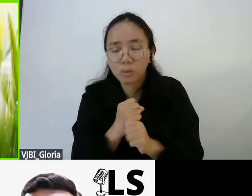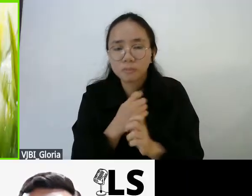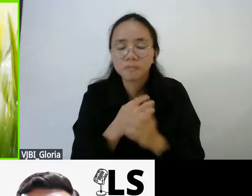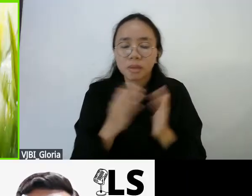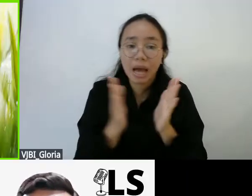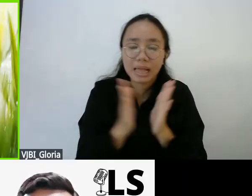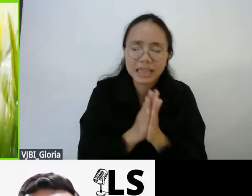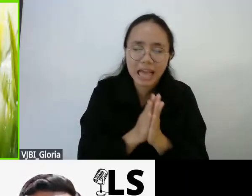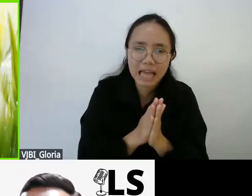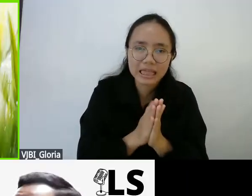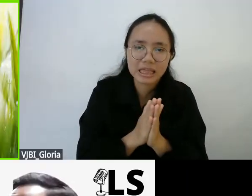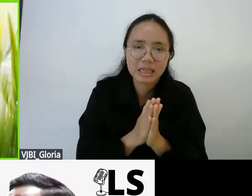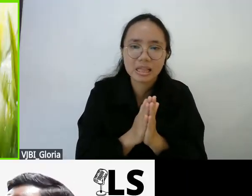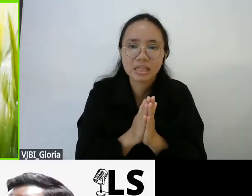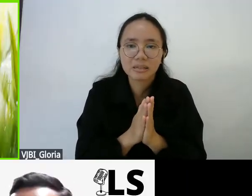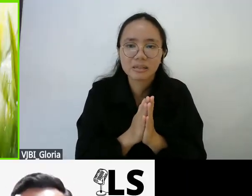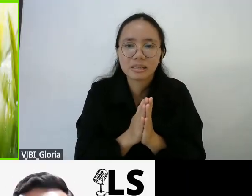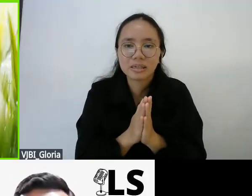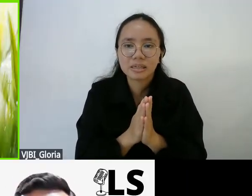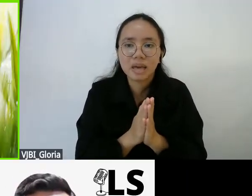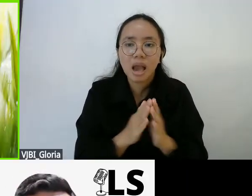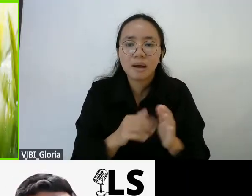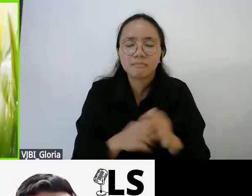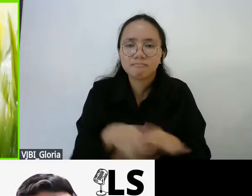really interesting.